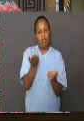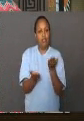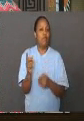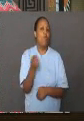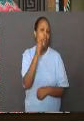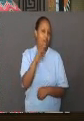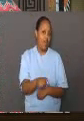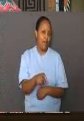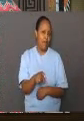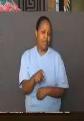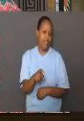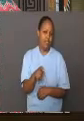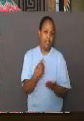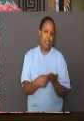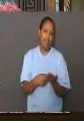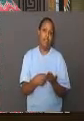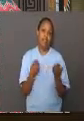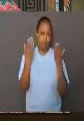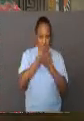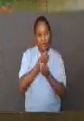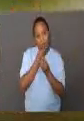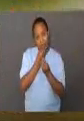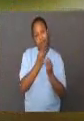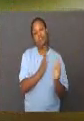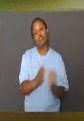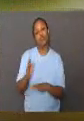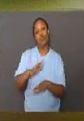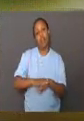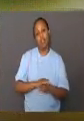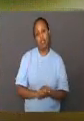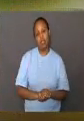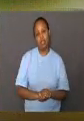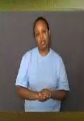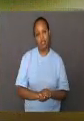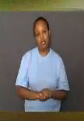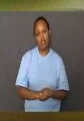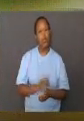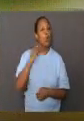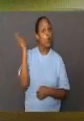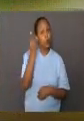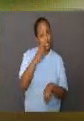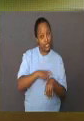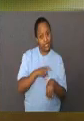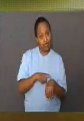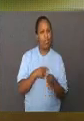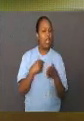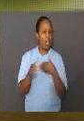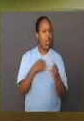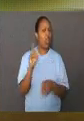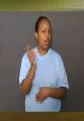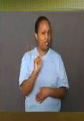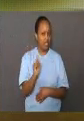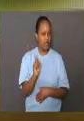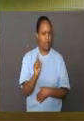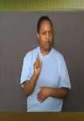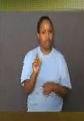the responsibility of meal preparation. It is not always simple to